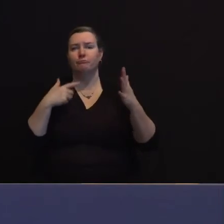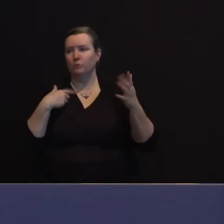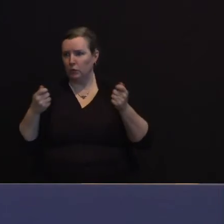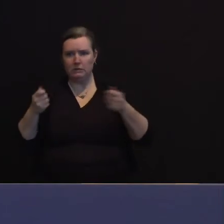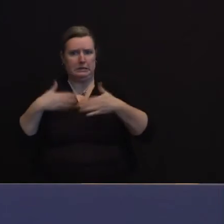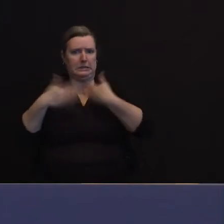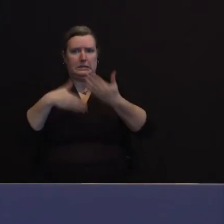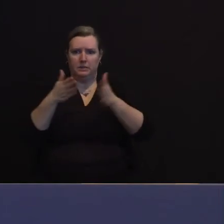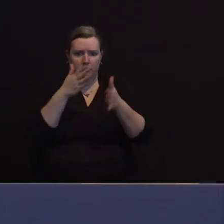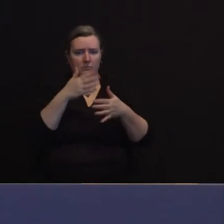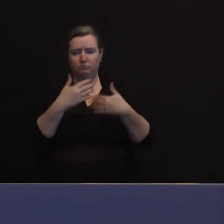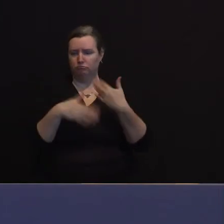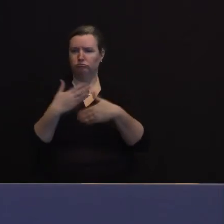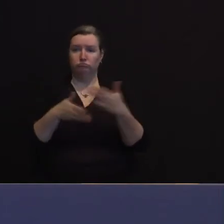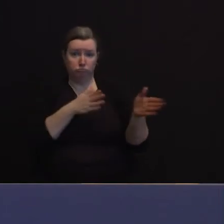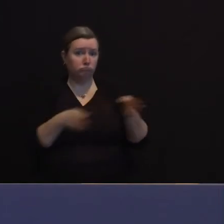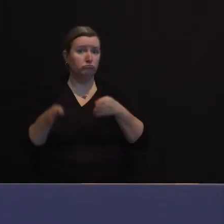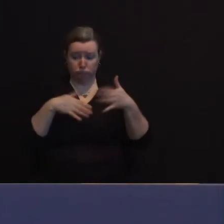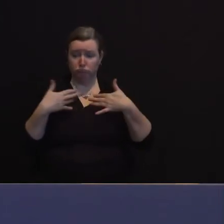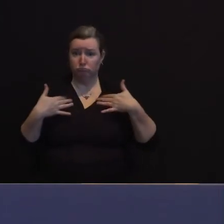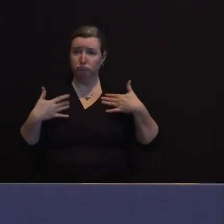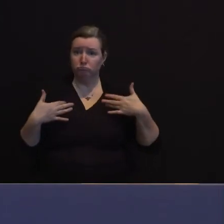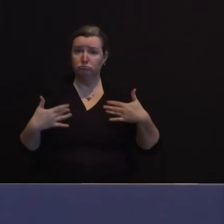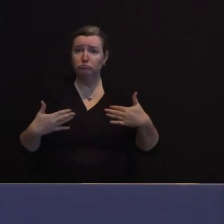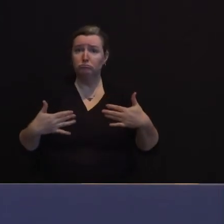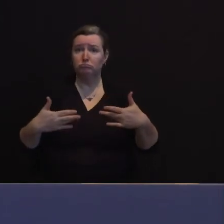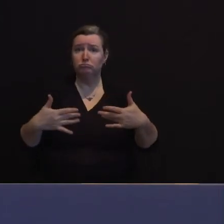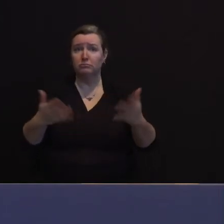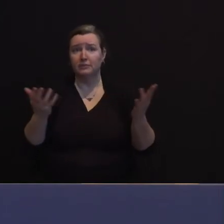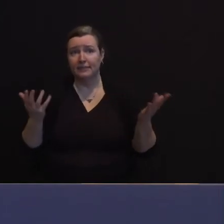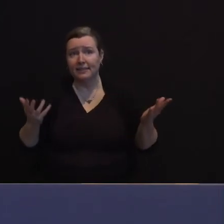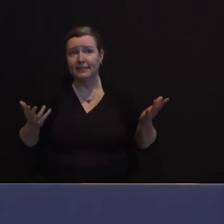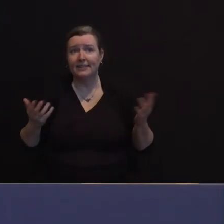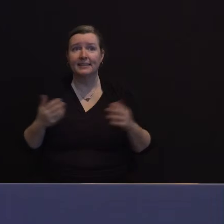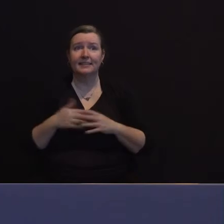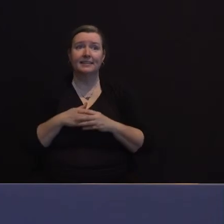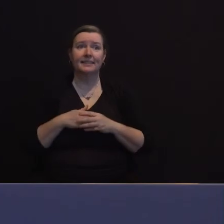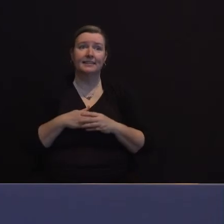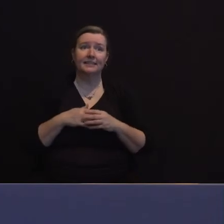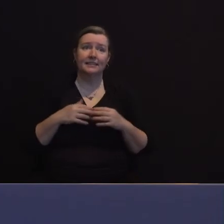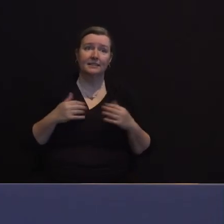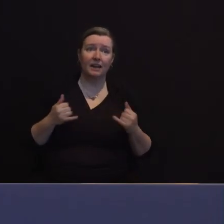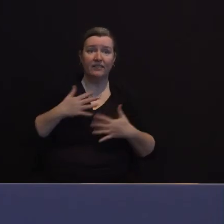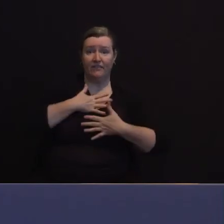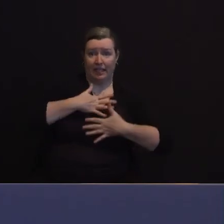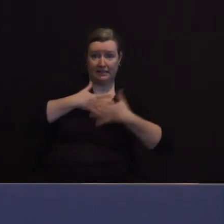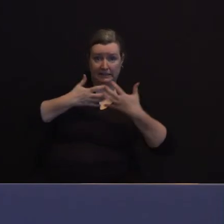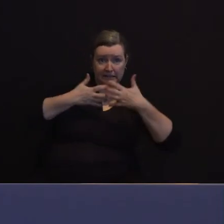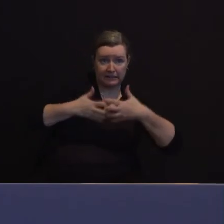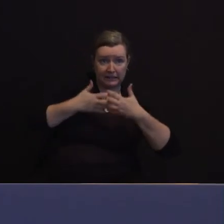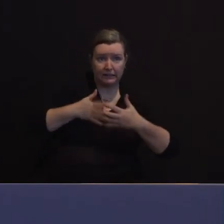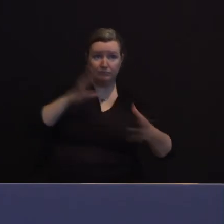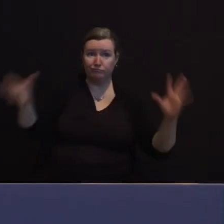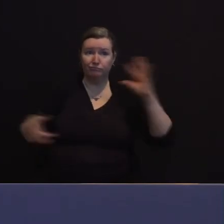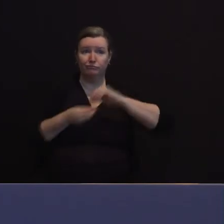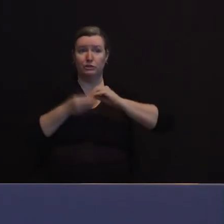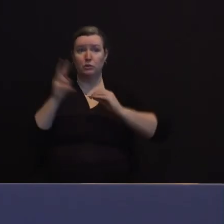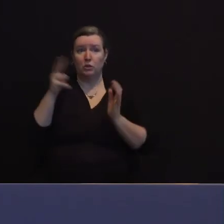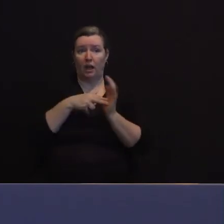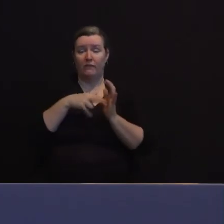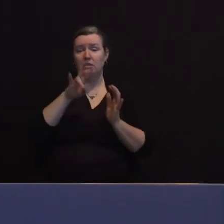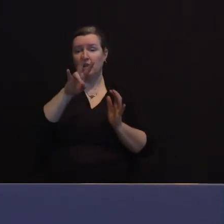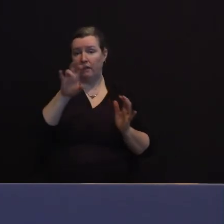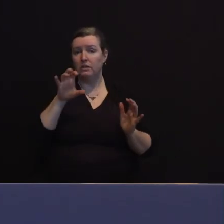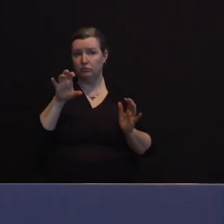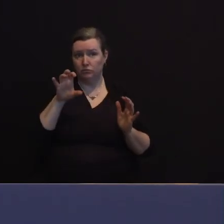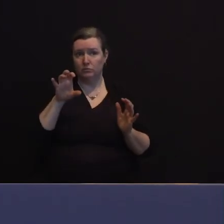is a work in progress, but I'll let Judy come back in. Vents, I know at the state level we have 2,600 in stockpile, and then there's a